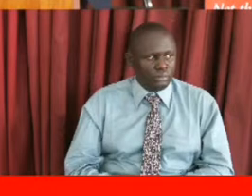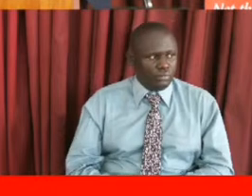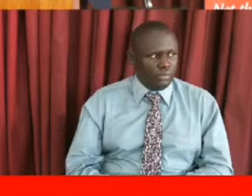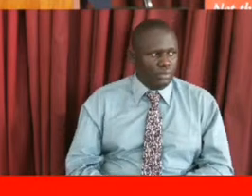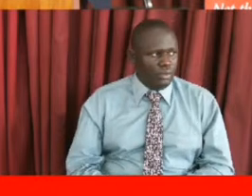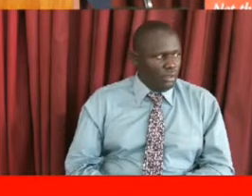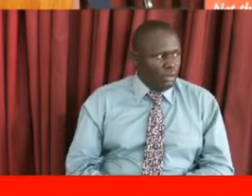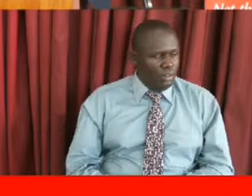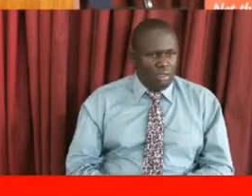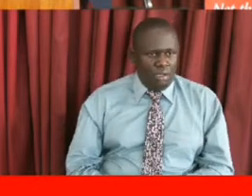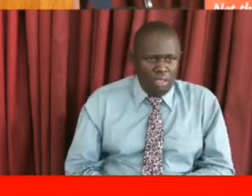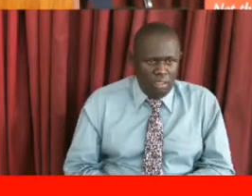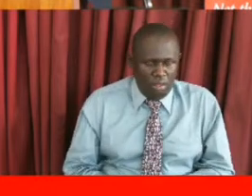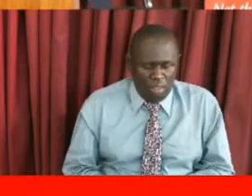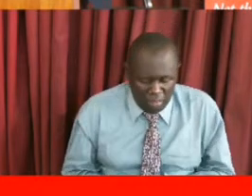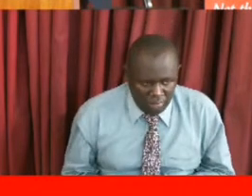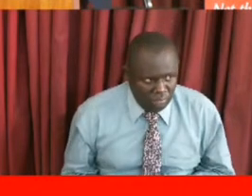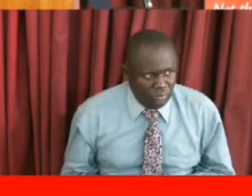amen